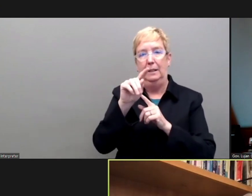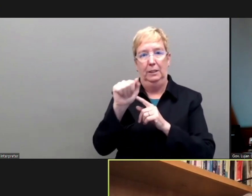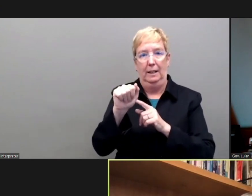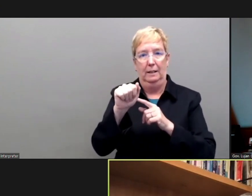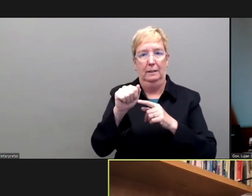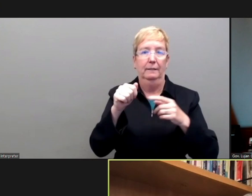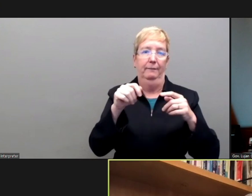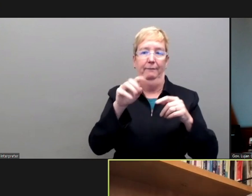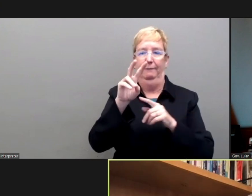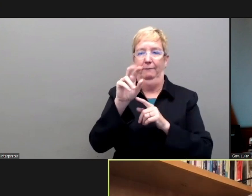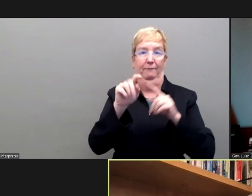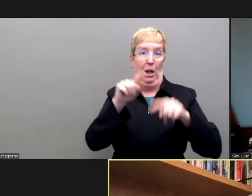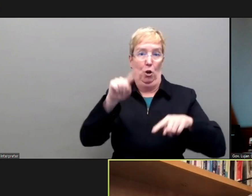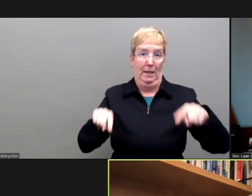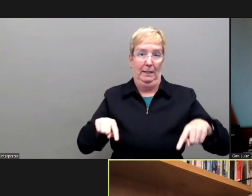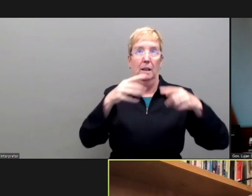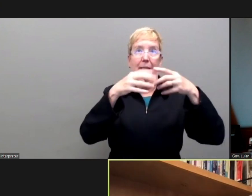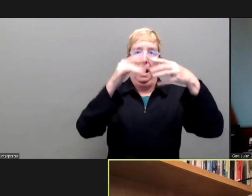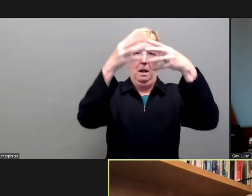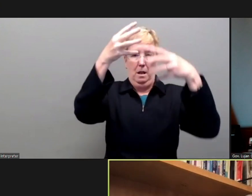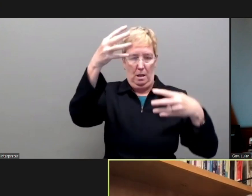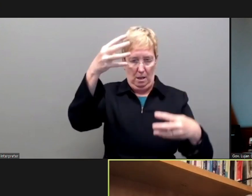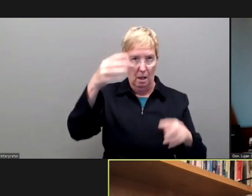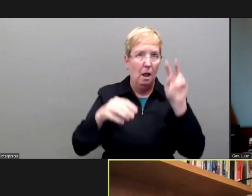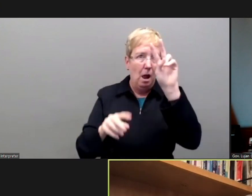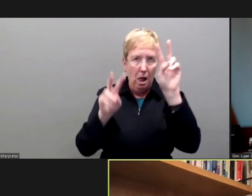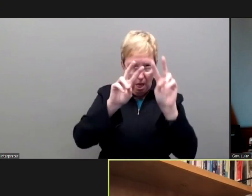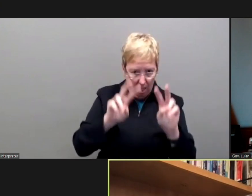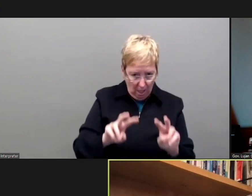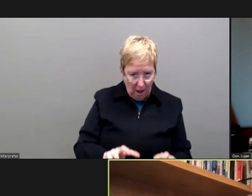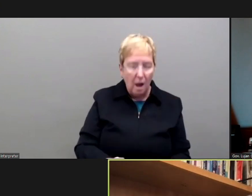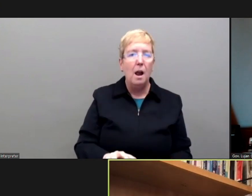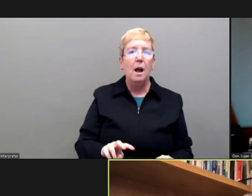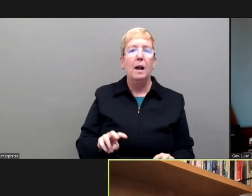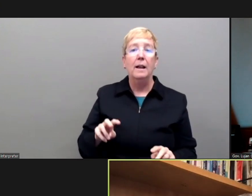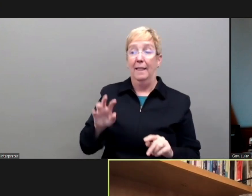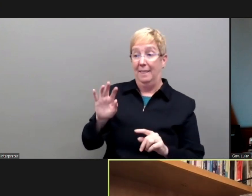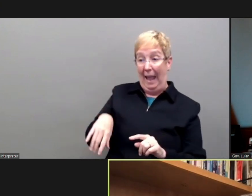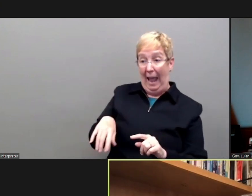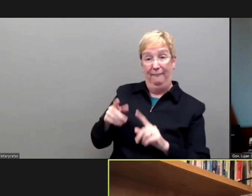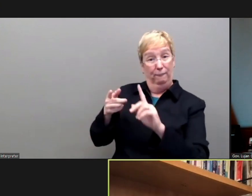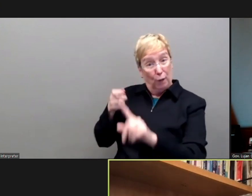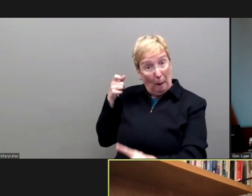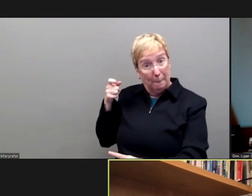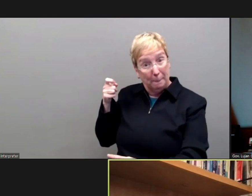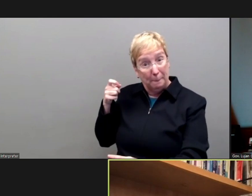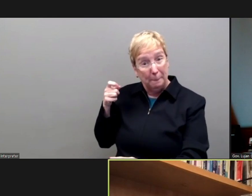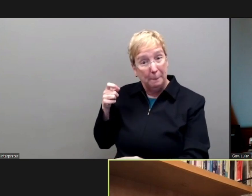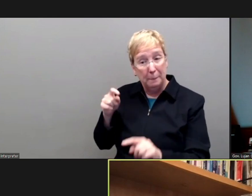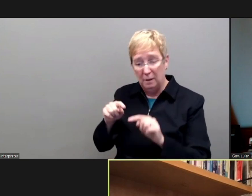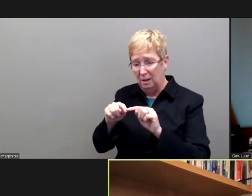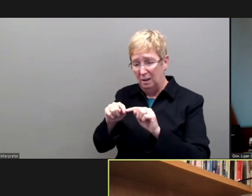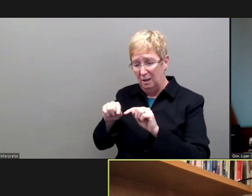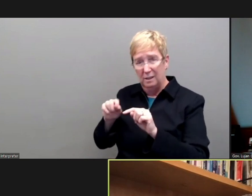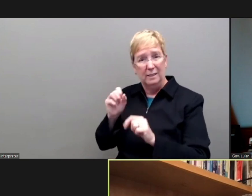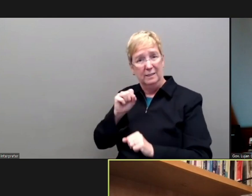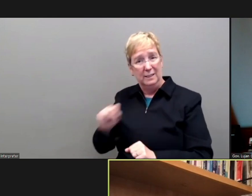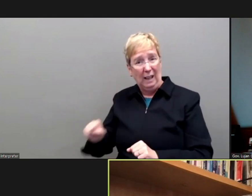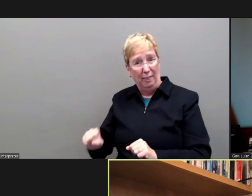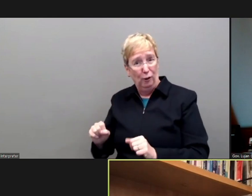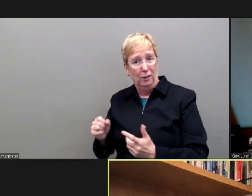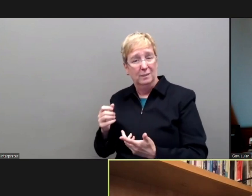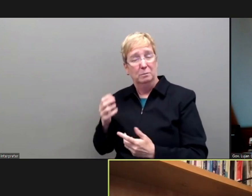case transmission and spread of Delta in the United States is coming from across our southern